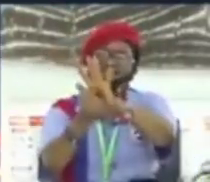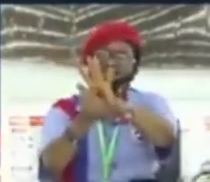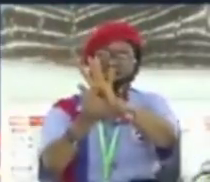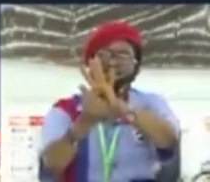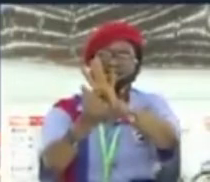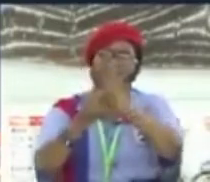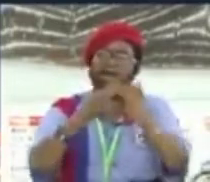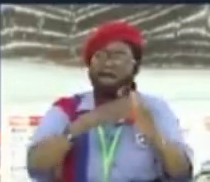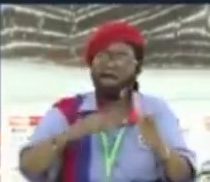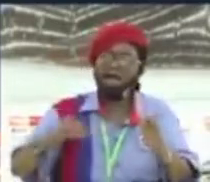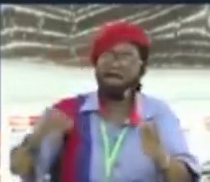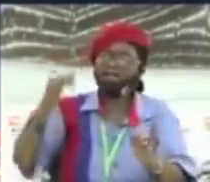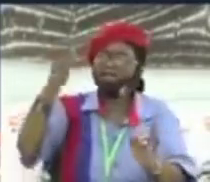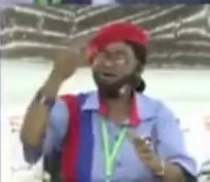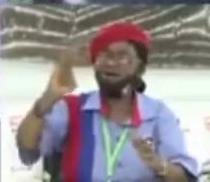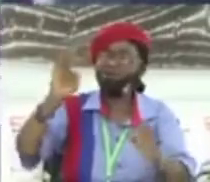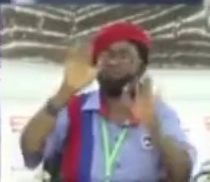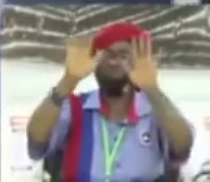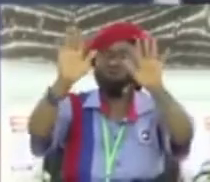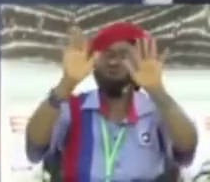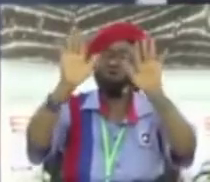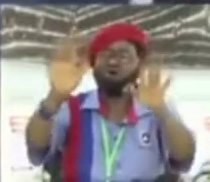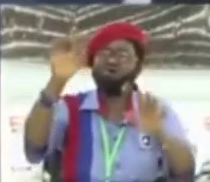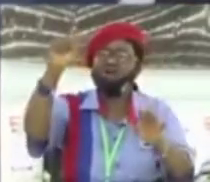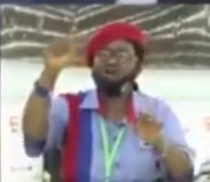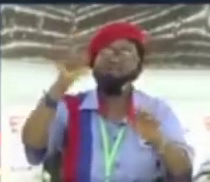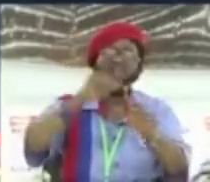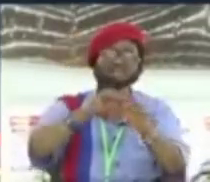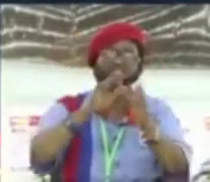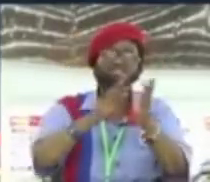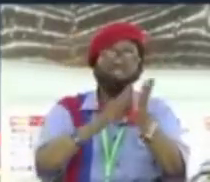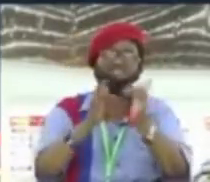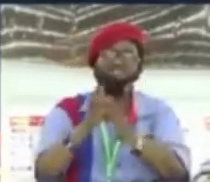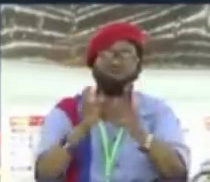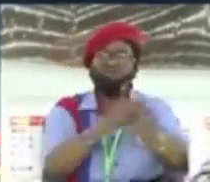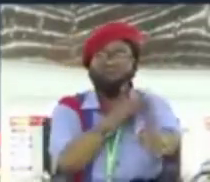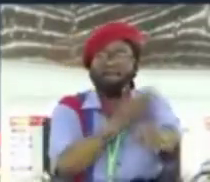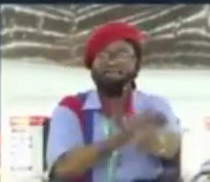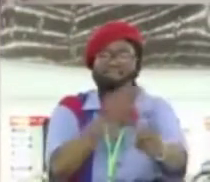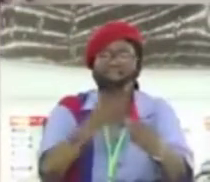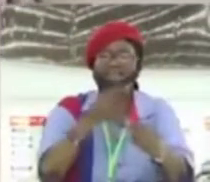and of wonders. In Jesus' mighty name we have